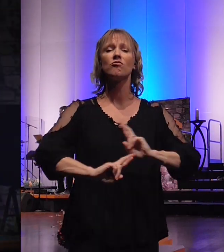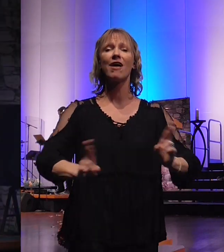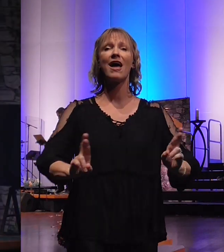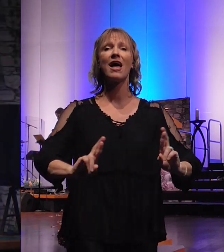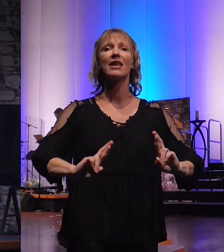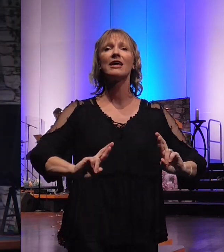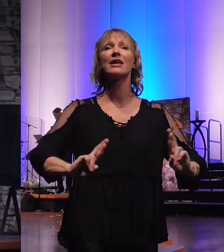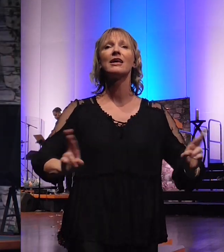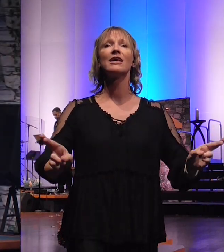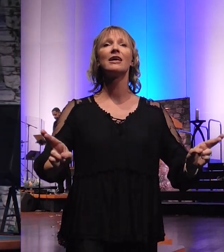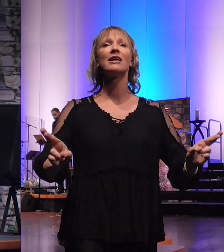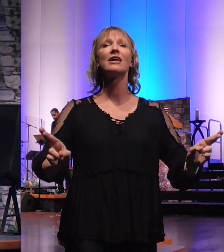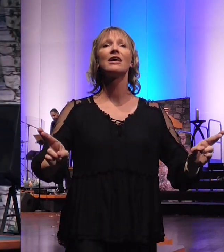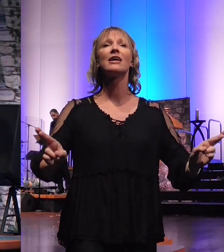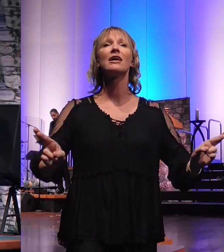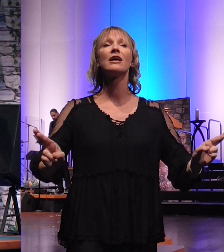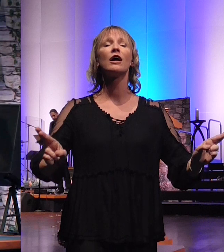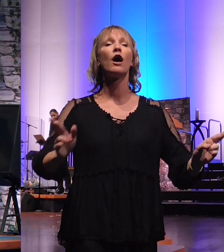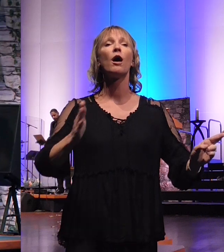Get ready,